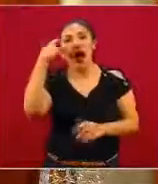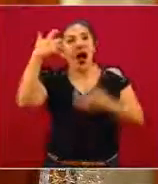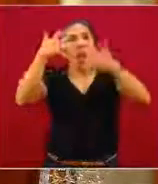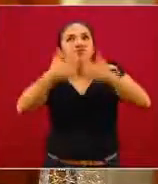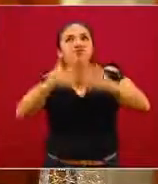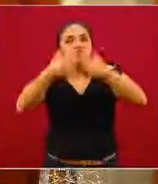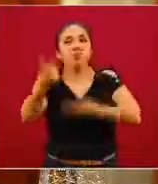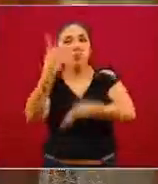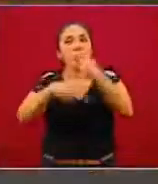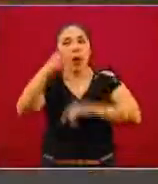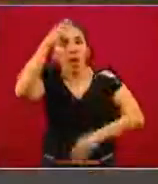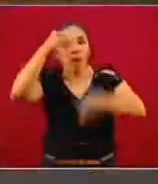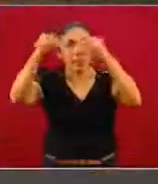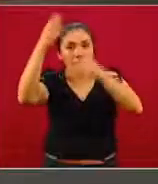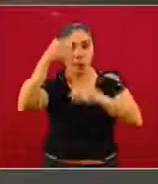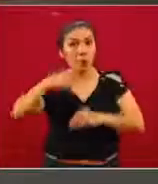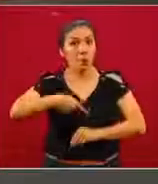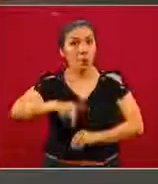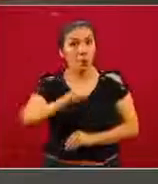for the stimulation.